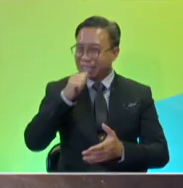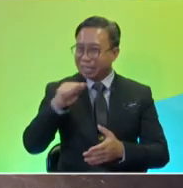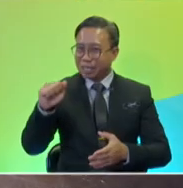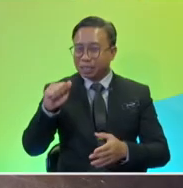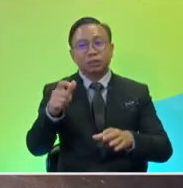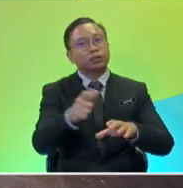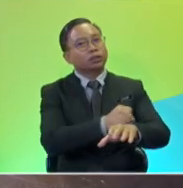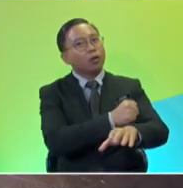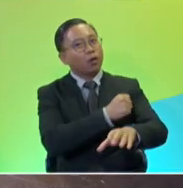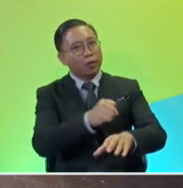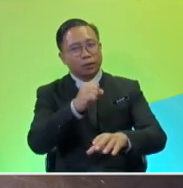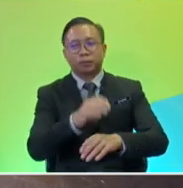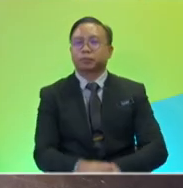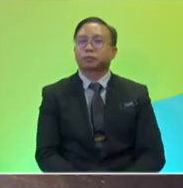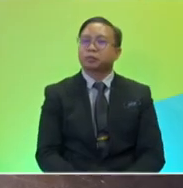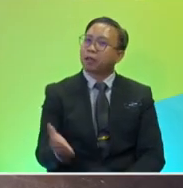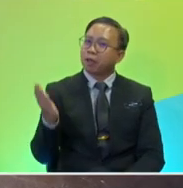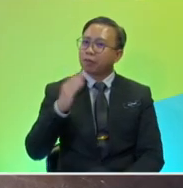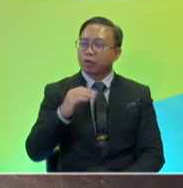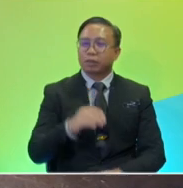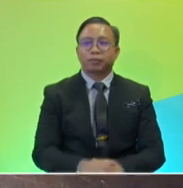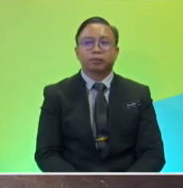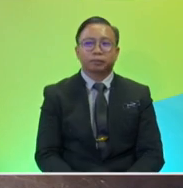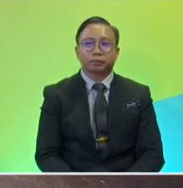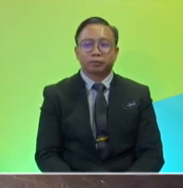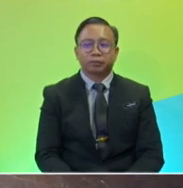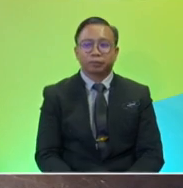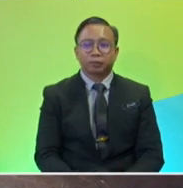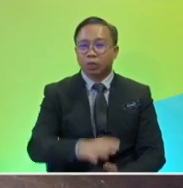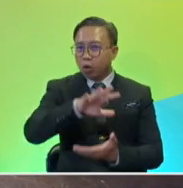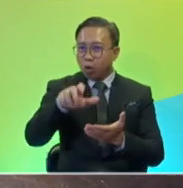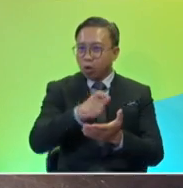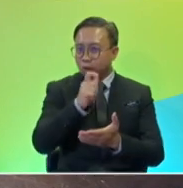there's a song? Yeah. Okay, and everyone. I want everyone... all the